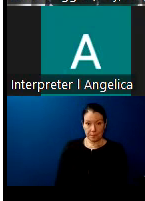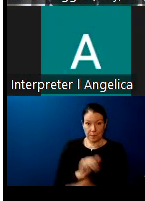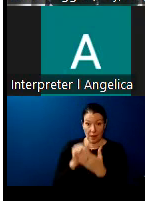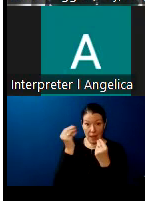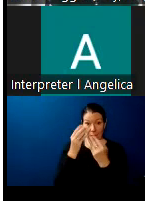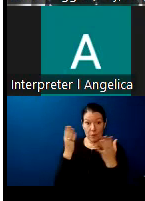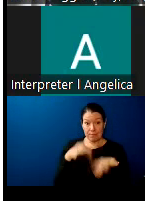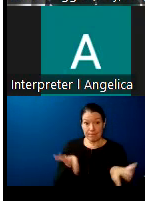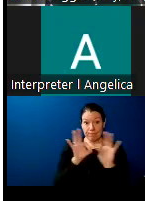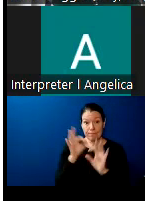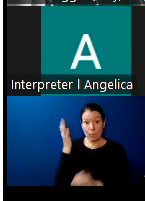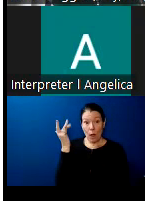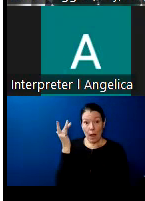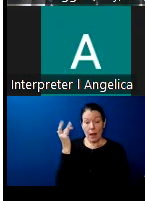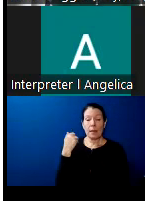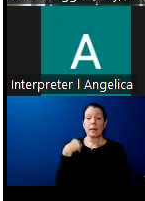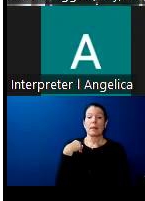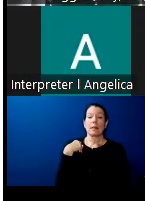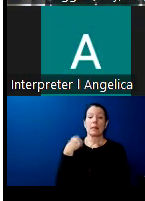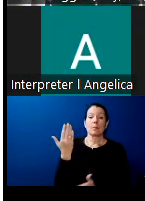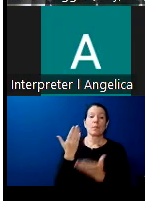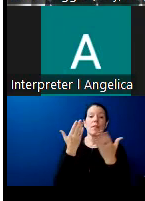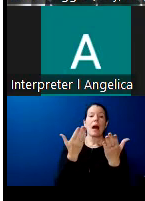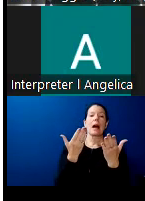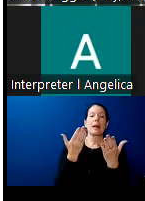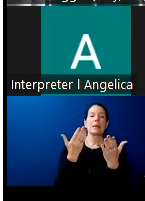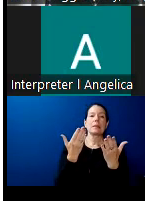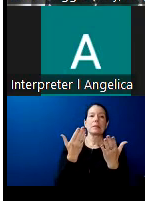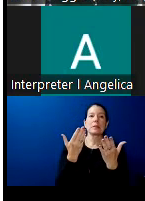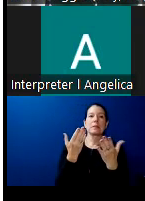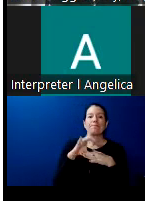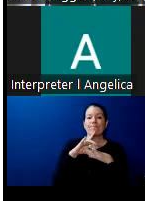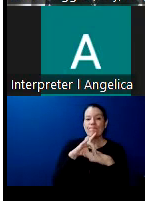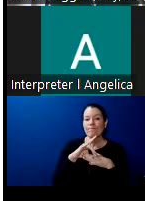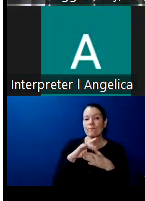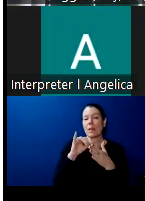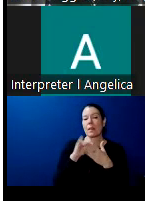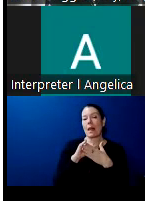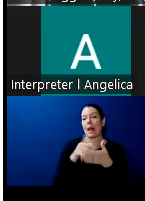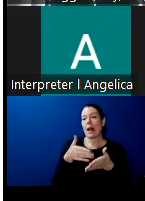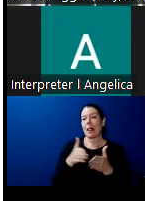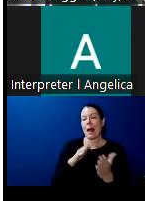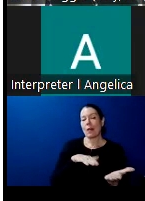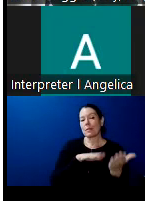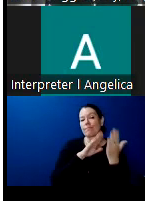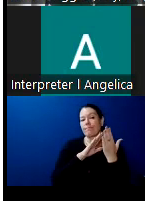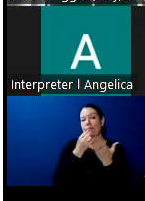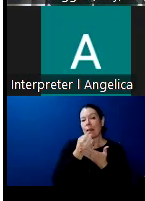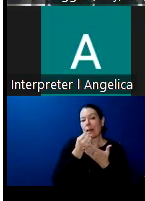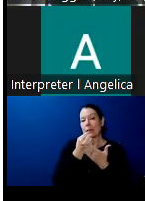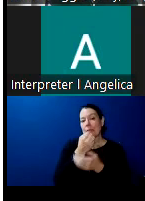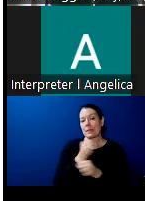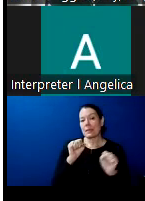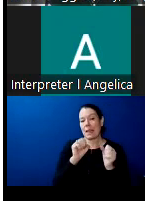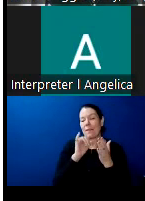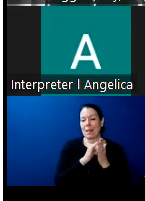information matters because it provides context that allows us to address economic safety in a way that aligns with the